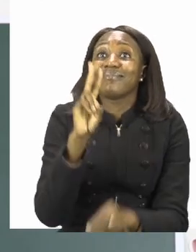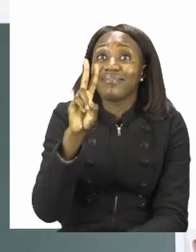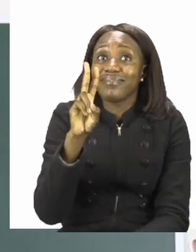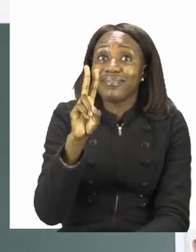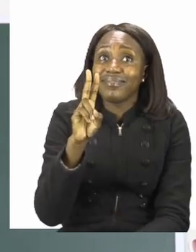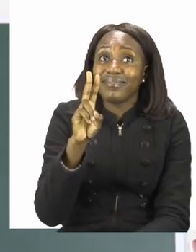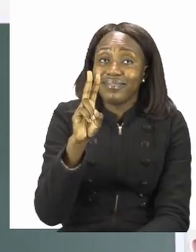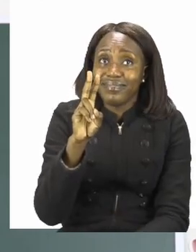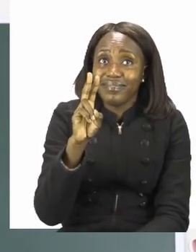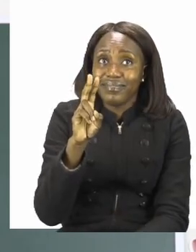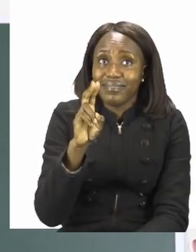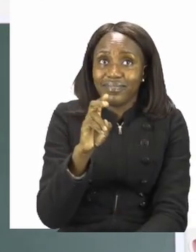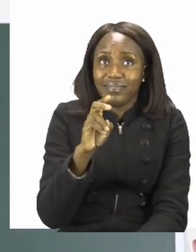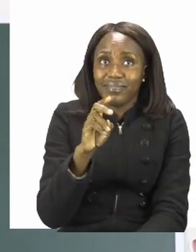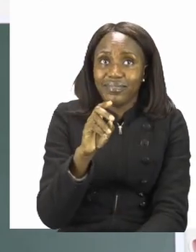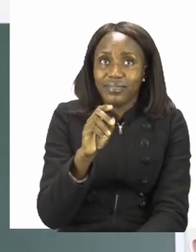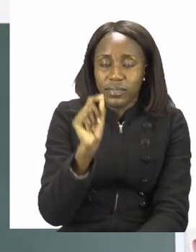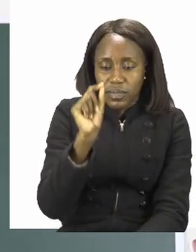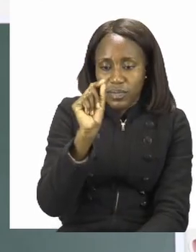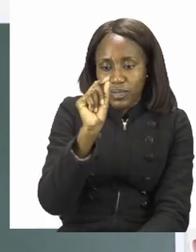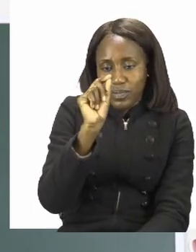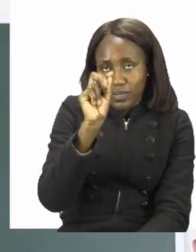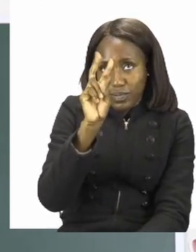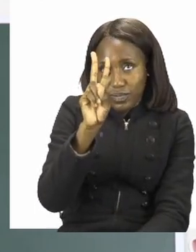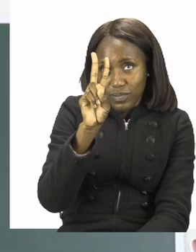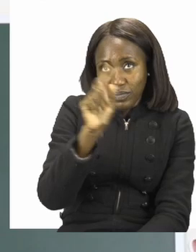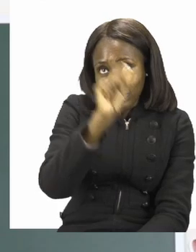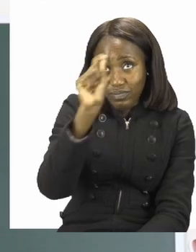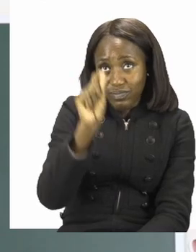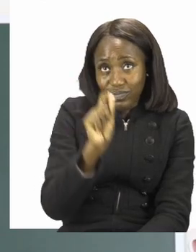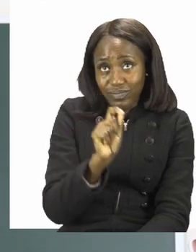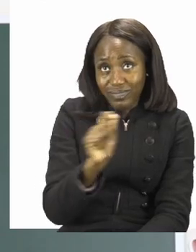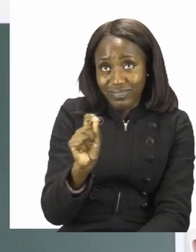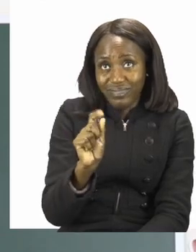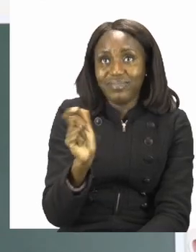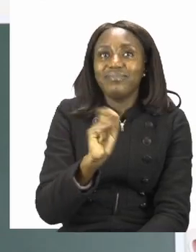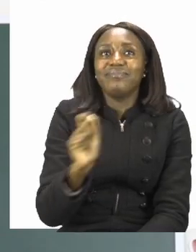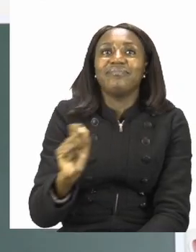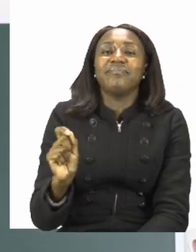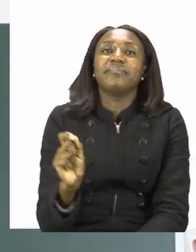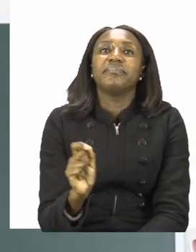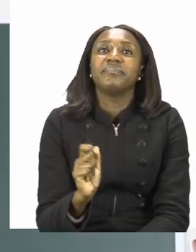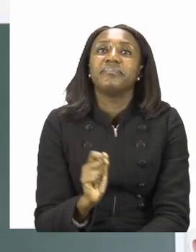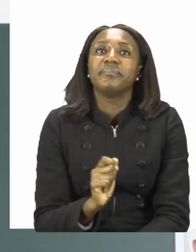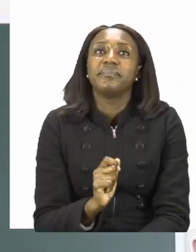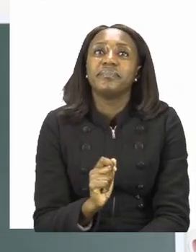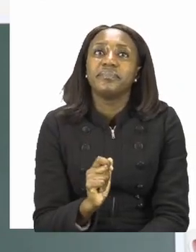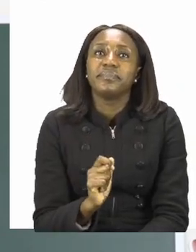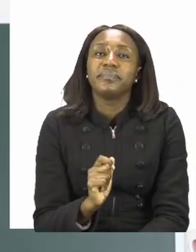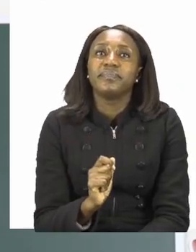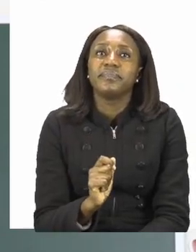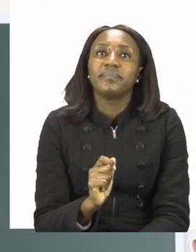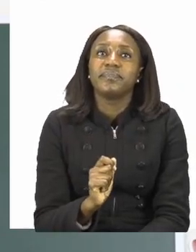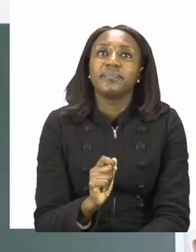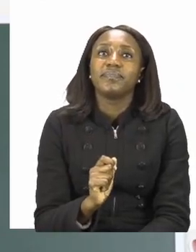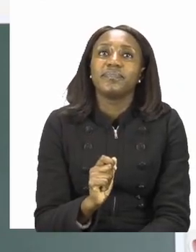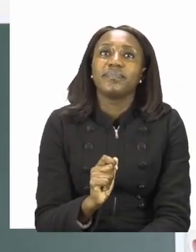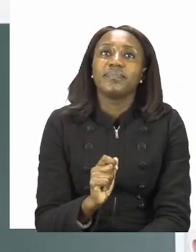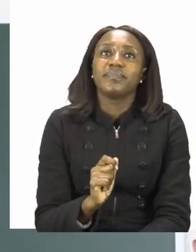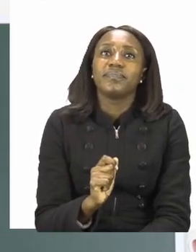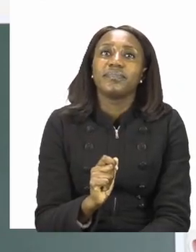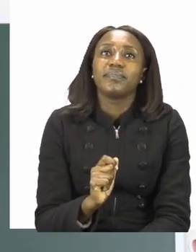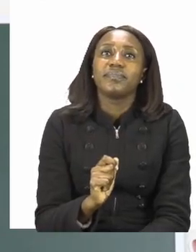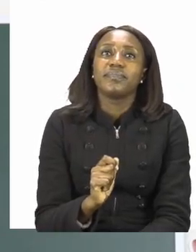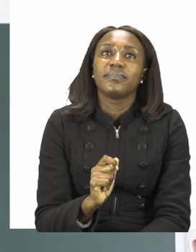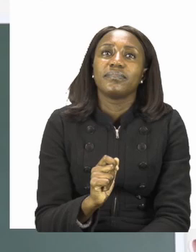2. So we have to write a 2. So be careful when you write your numbers so